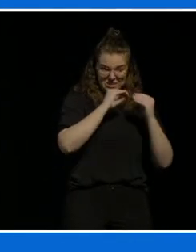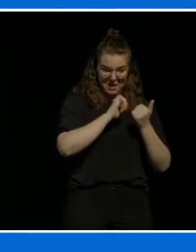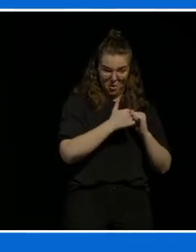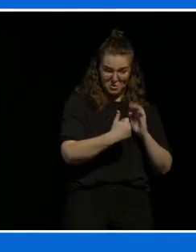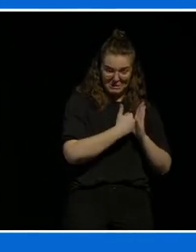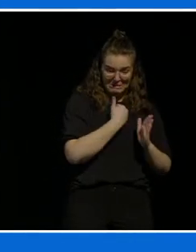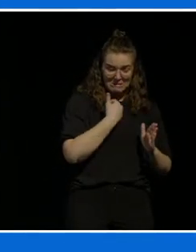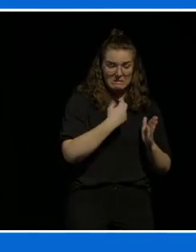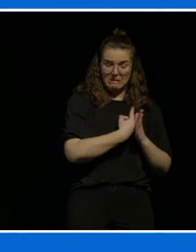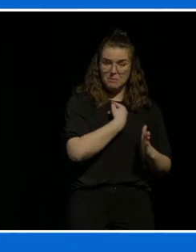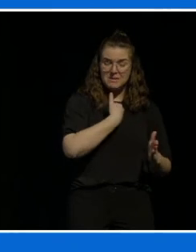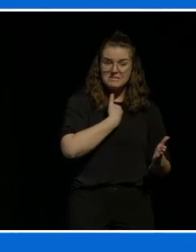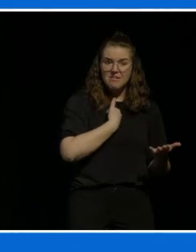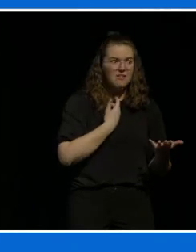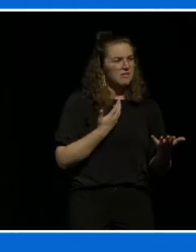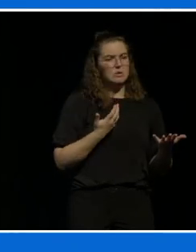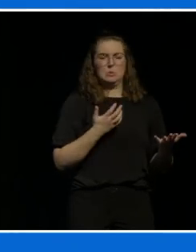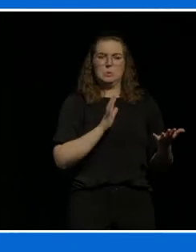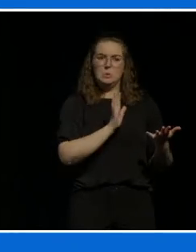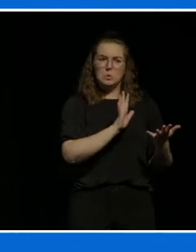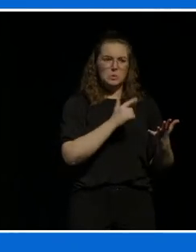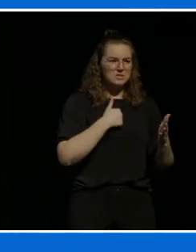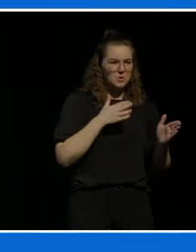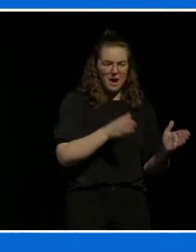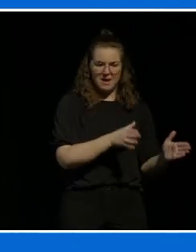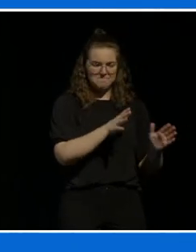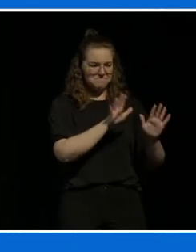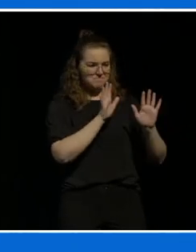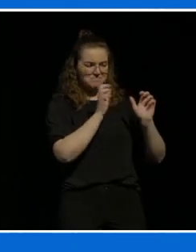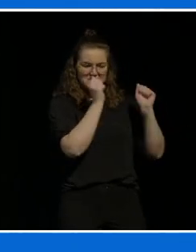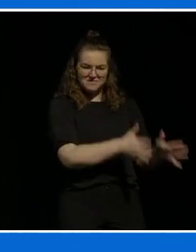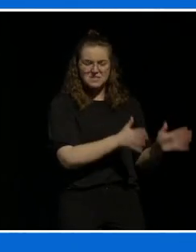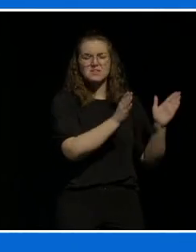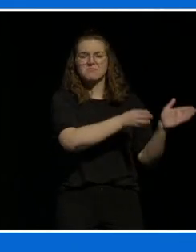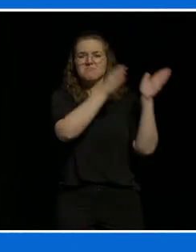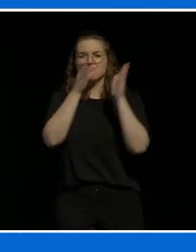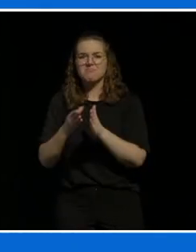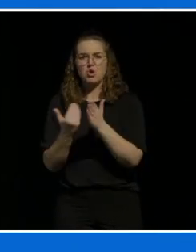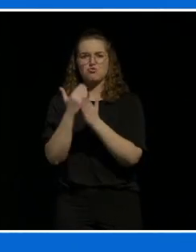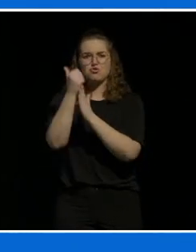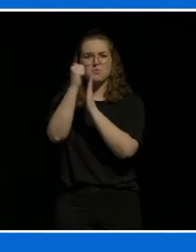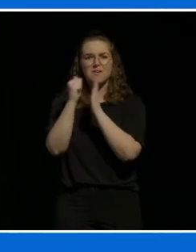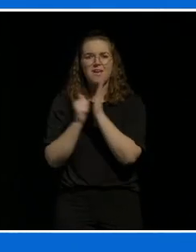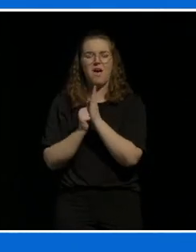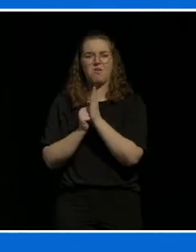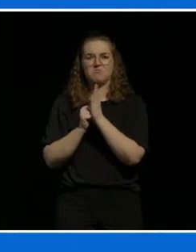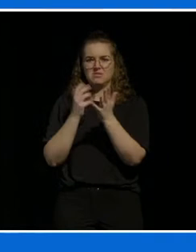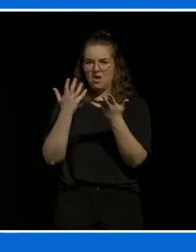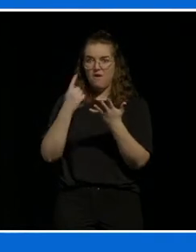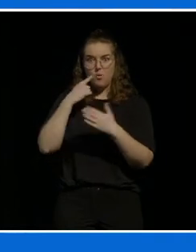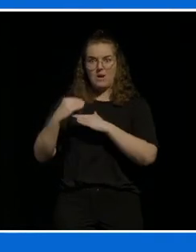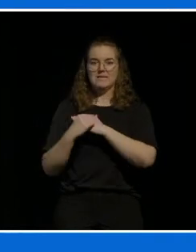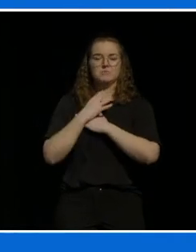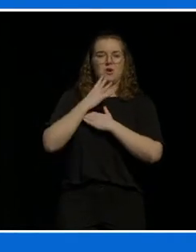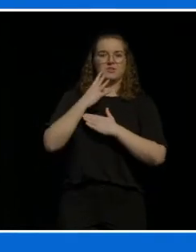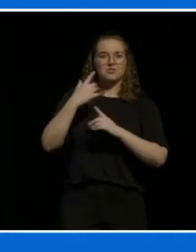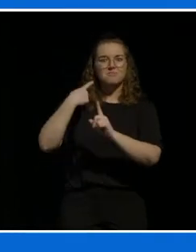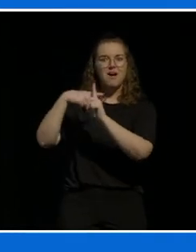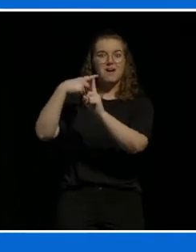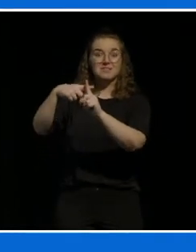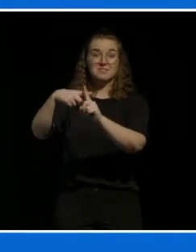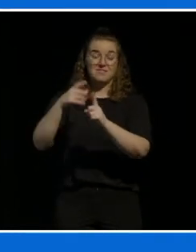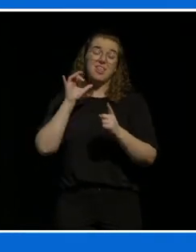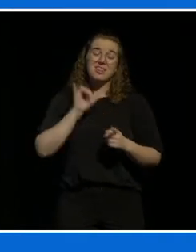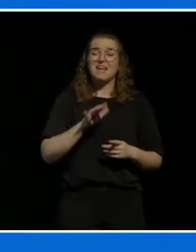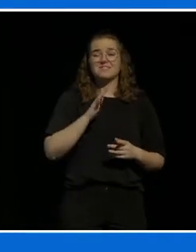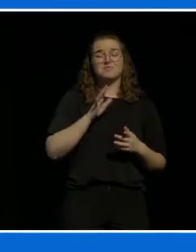a new reality. And that started with taking charge and building an inspiration platform. And that was where the story started, and I'm still on the journey today.